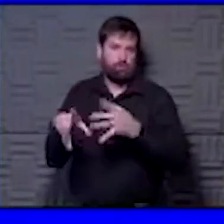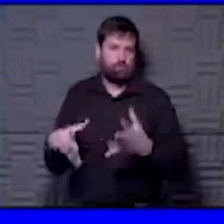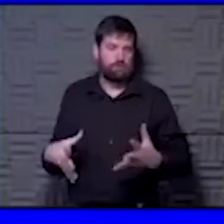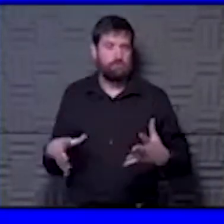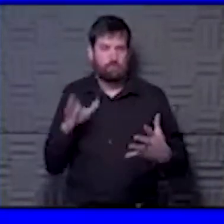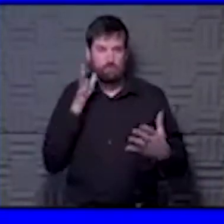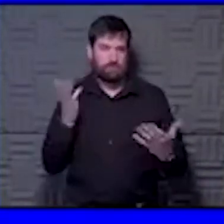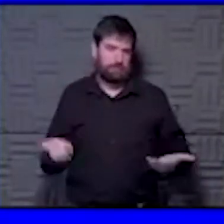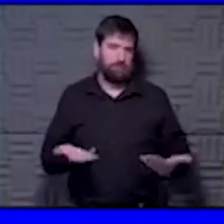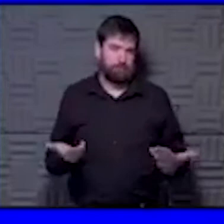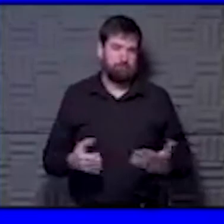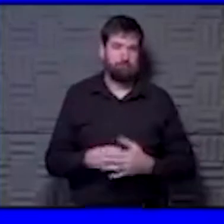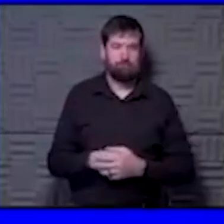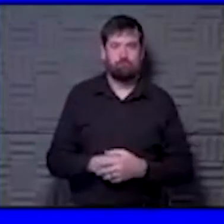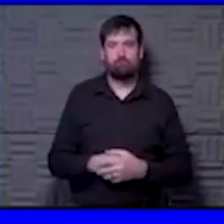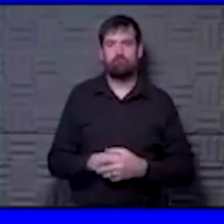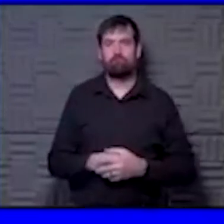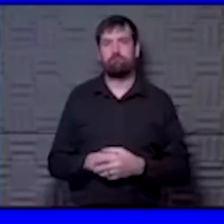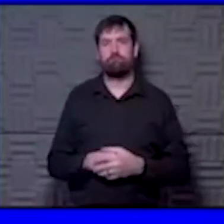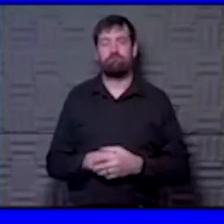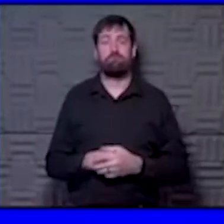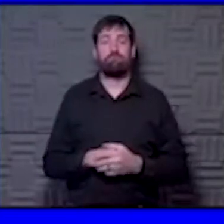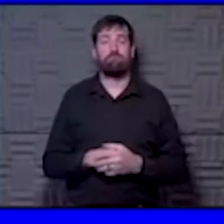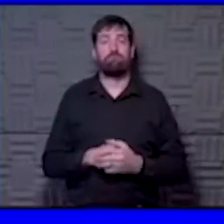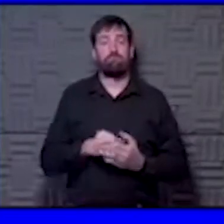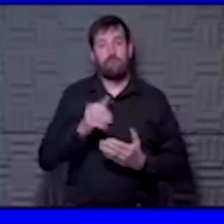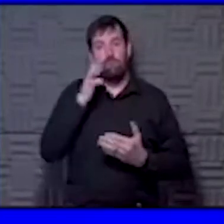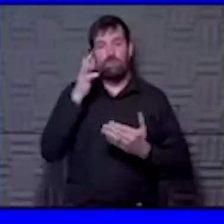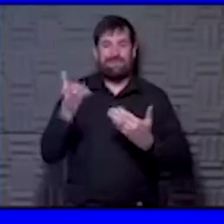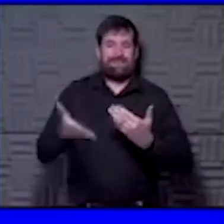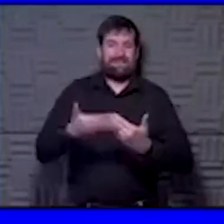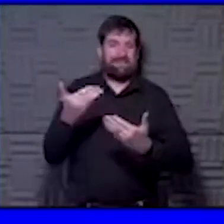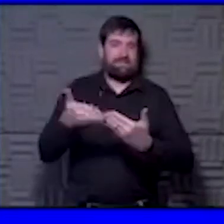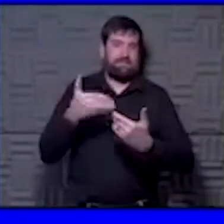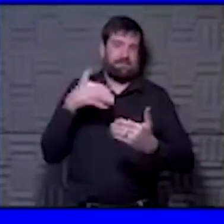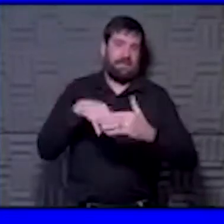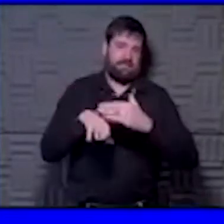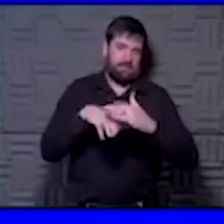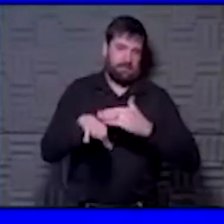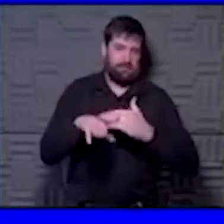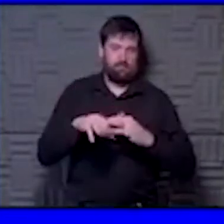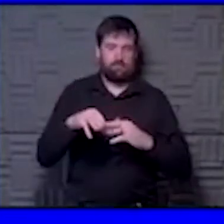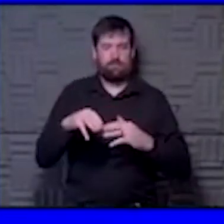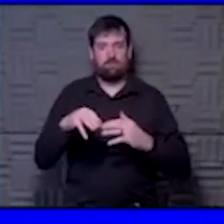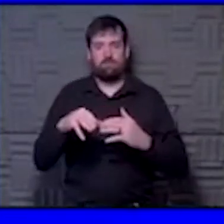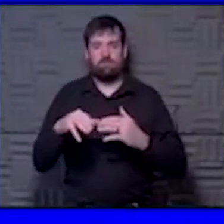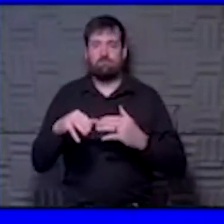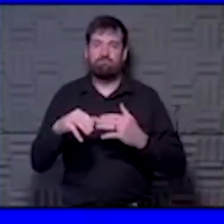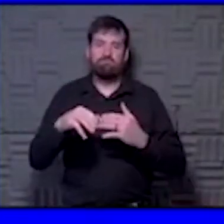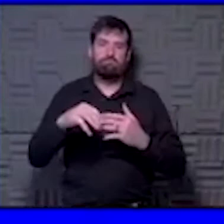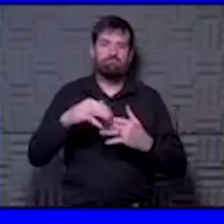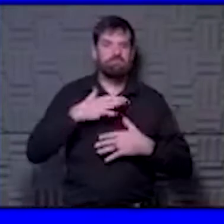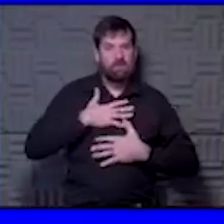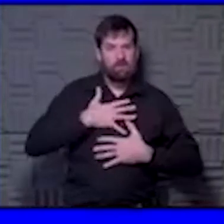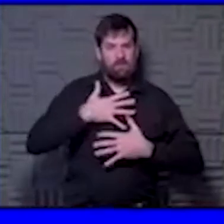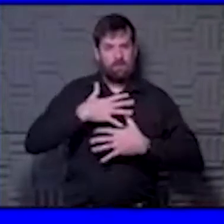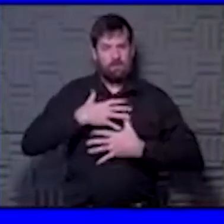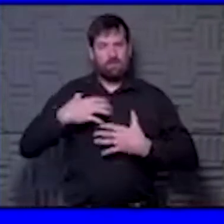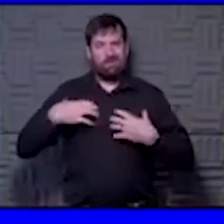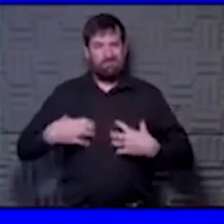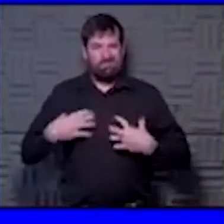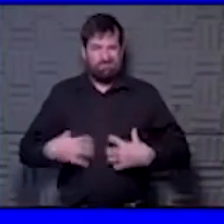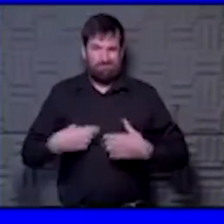as well. But it'll be ready access to pulmonary if you're having shortness of breath and cough